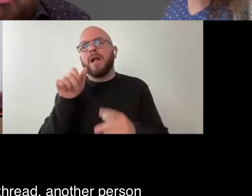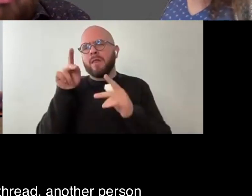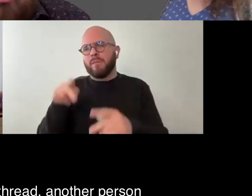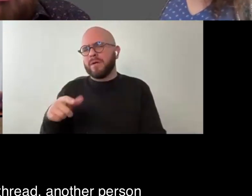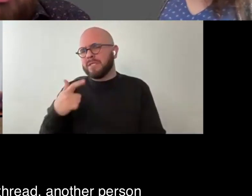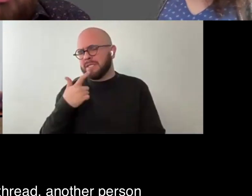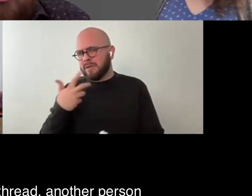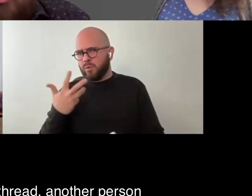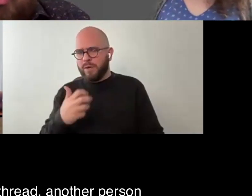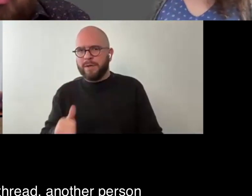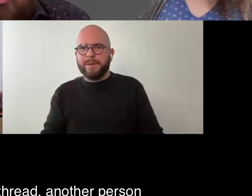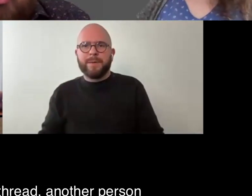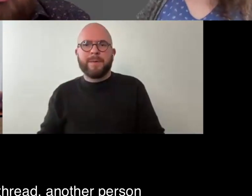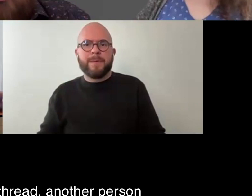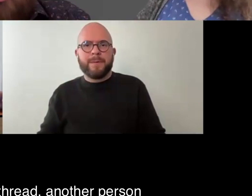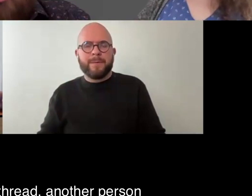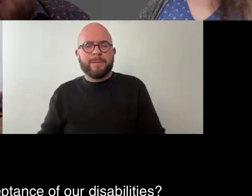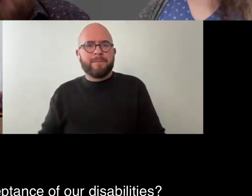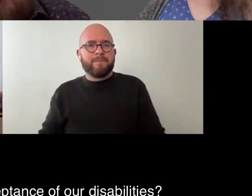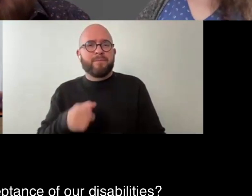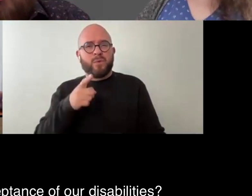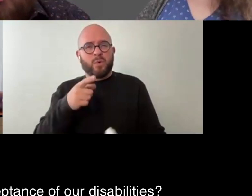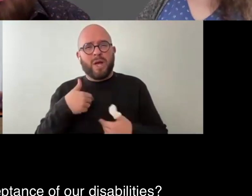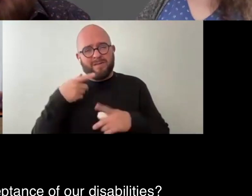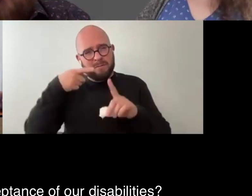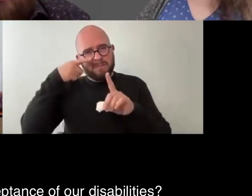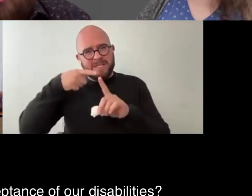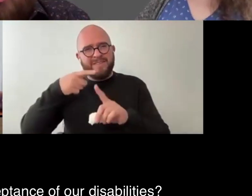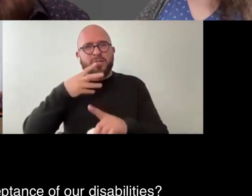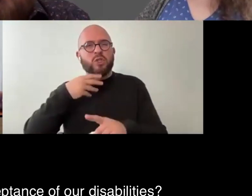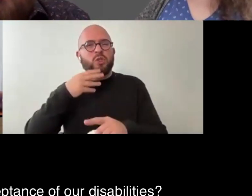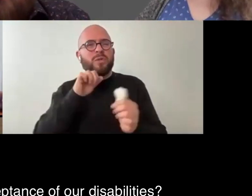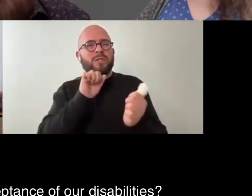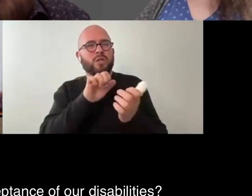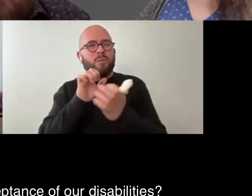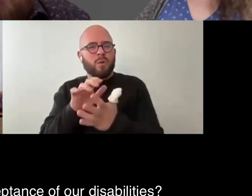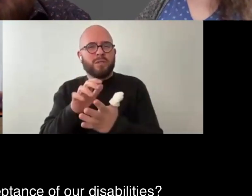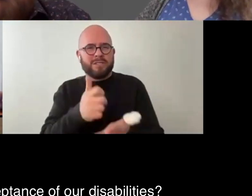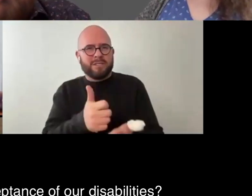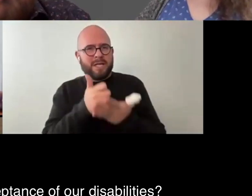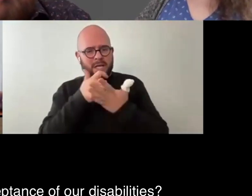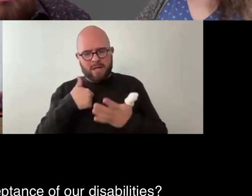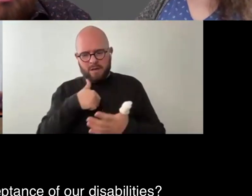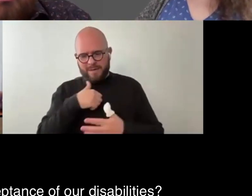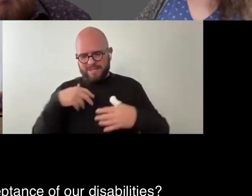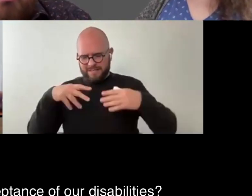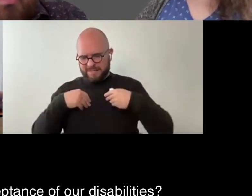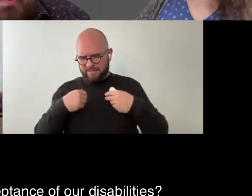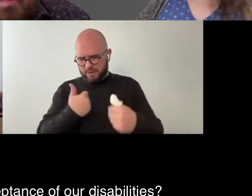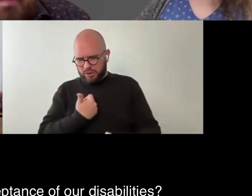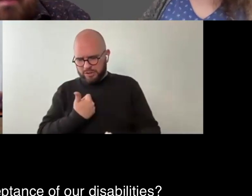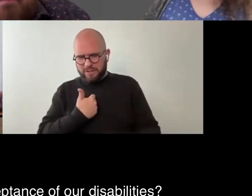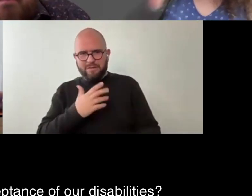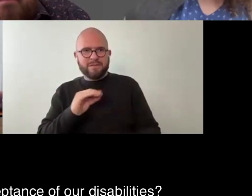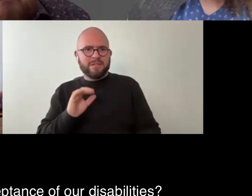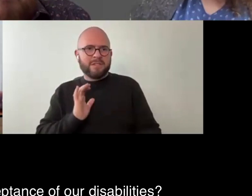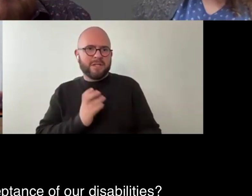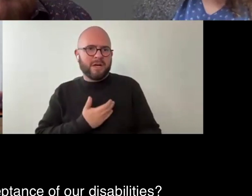there particular Jewish approaches to support us in self-acceptance of our disabilities?